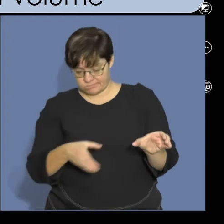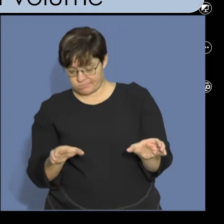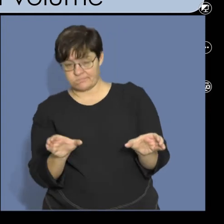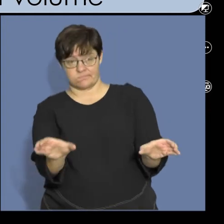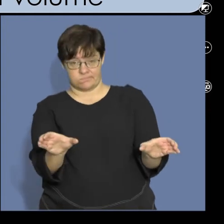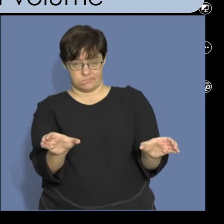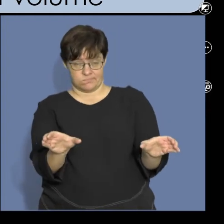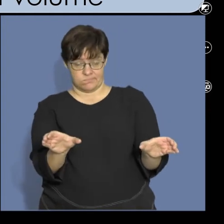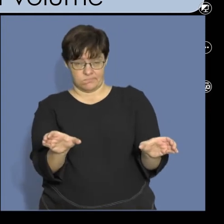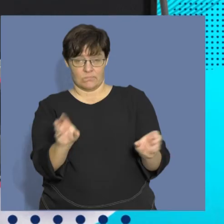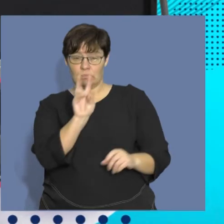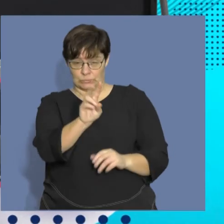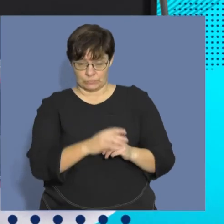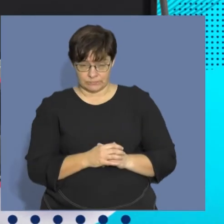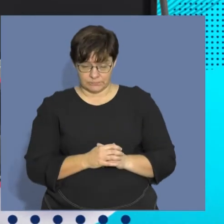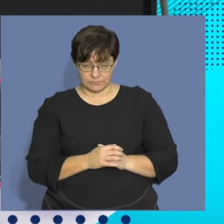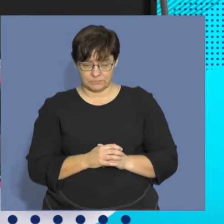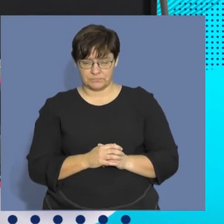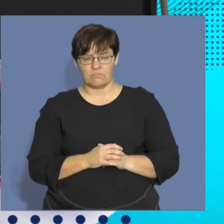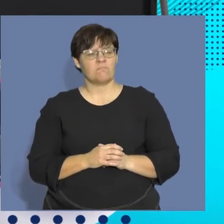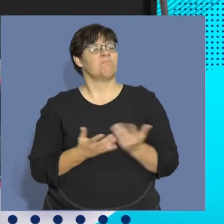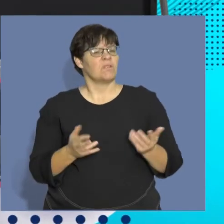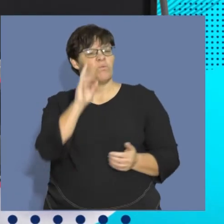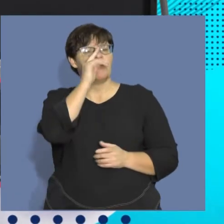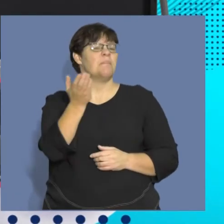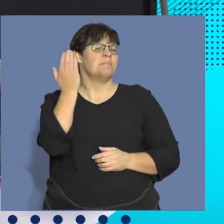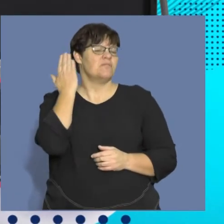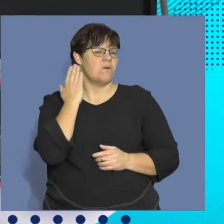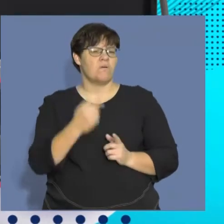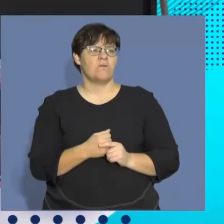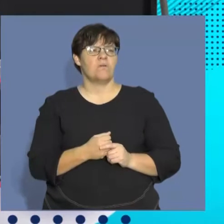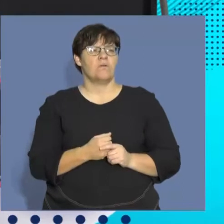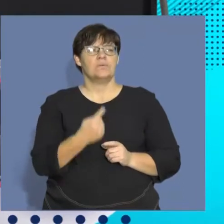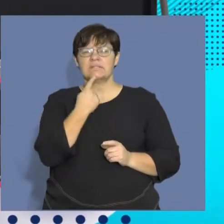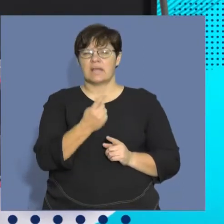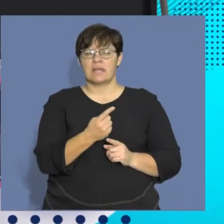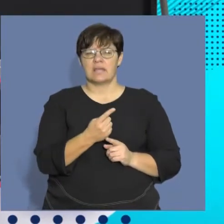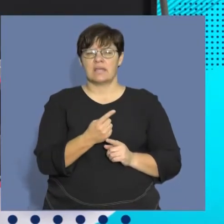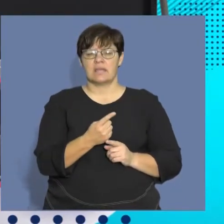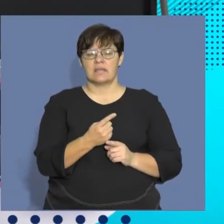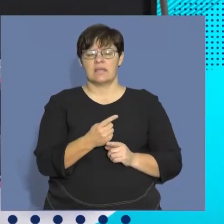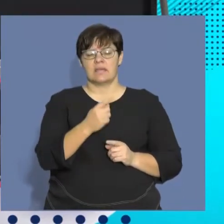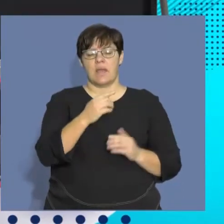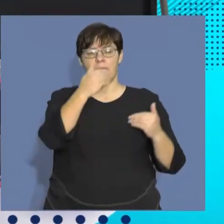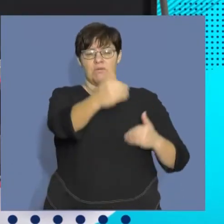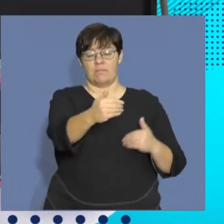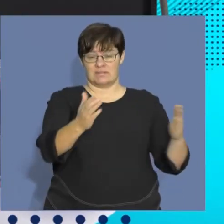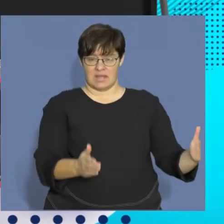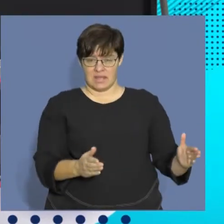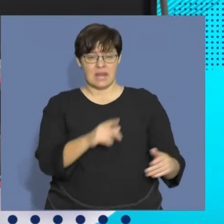broad categories. And do you remember earlier on we spoke about the parameter